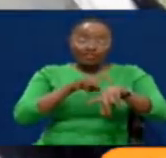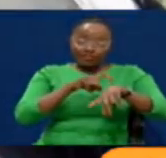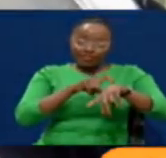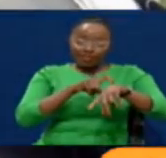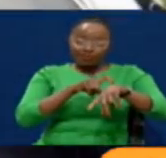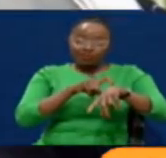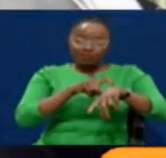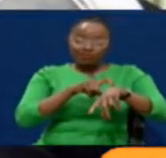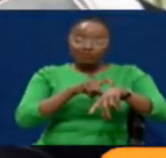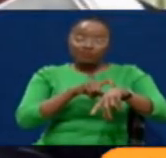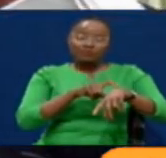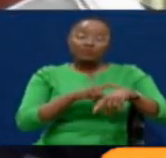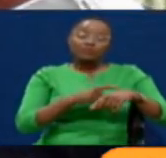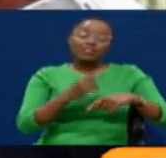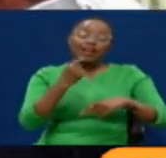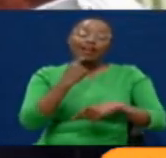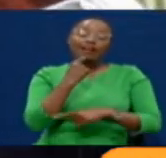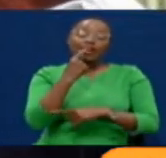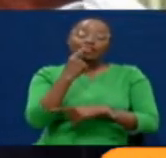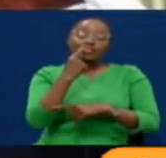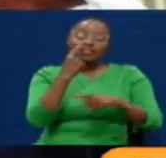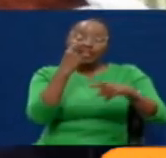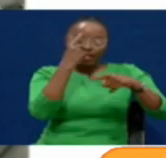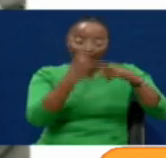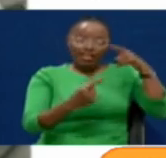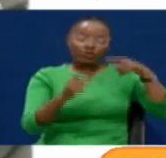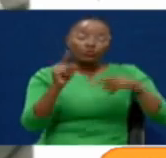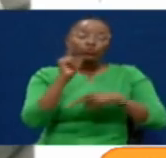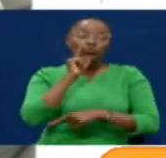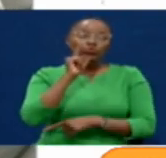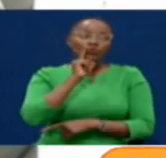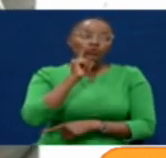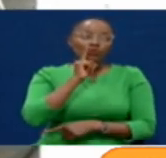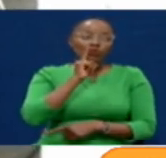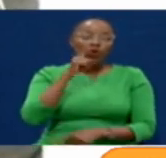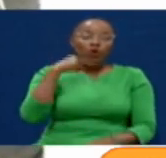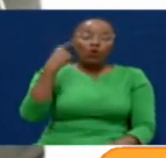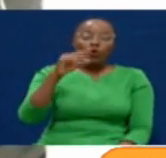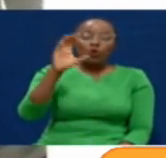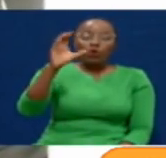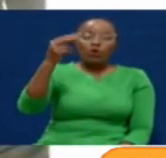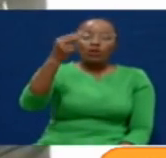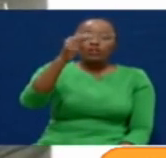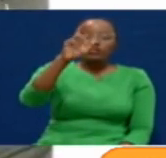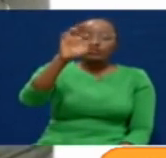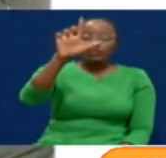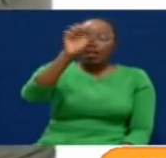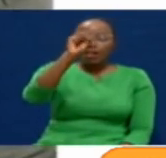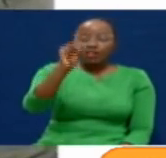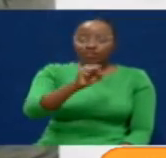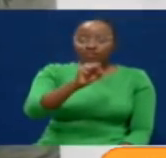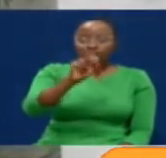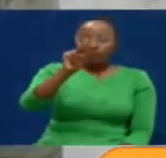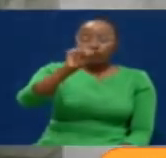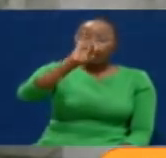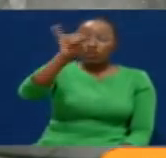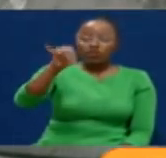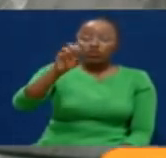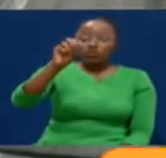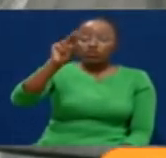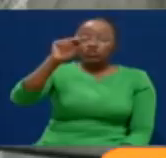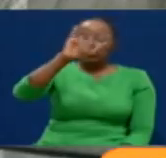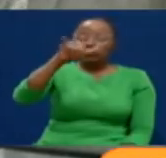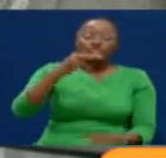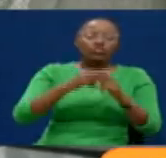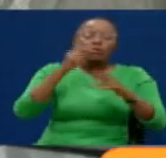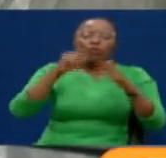turns 100 years old. Charles Mogane Njonjo, more popularly known